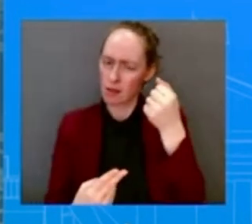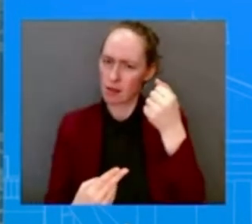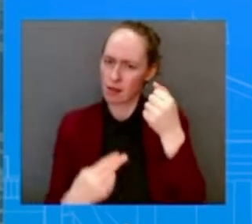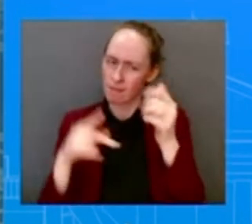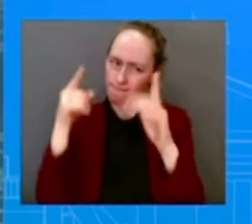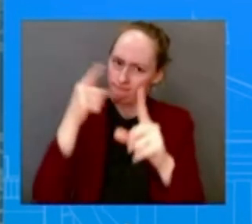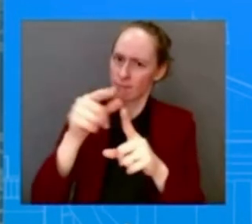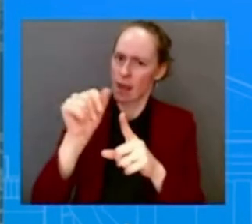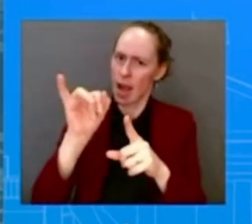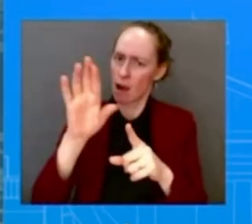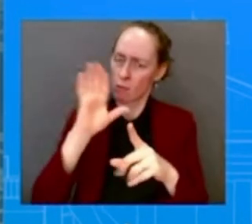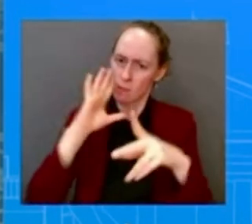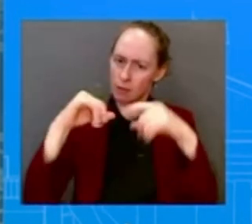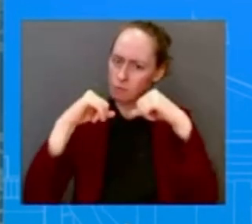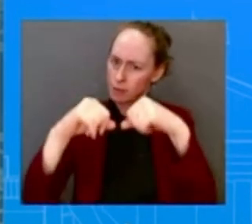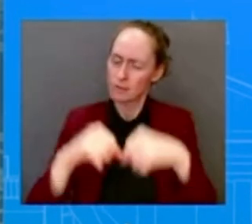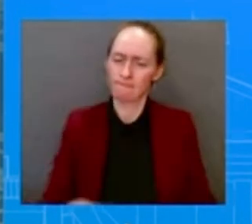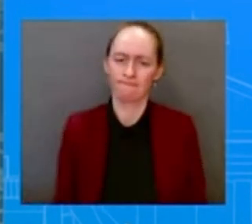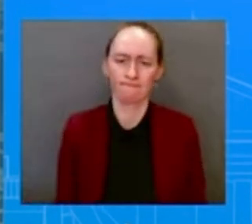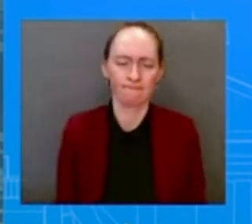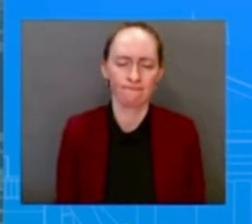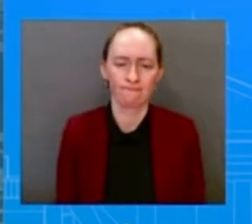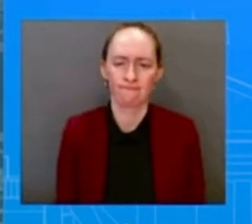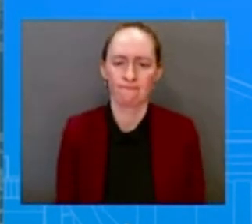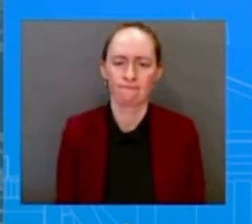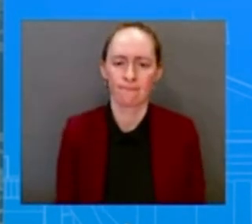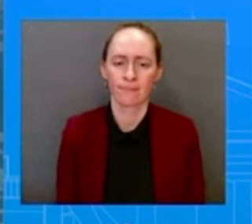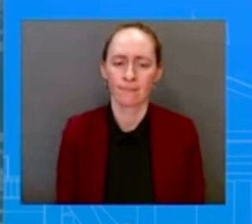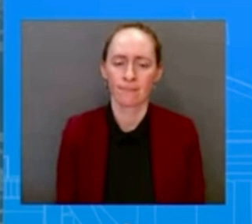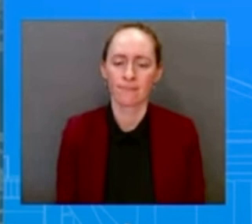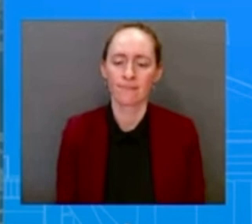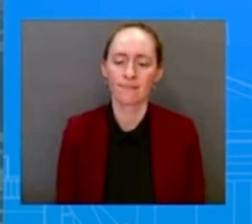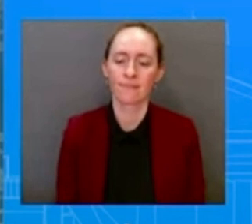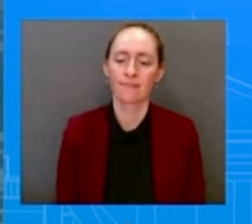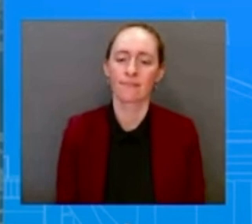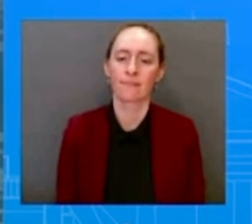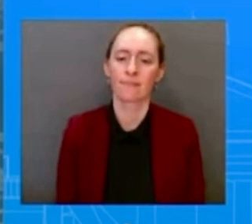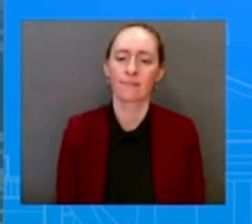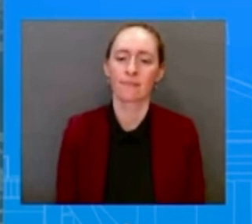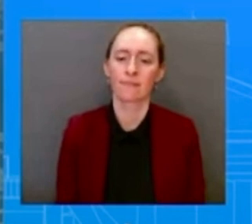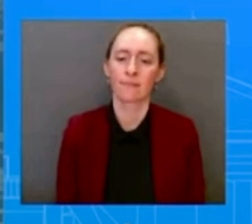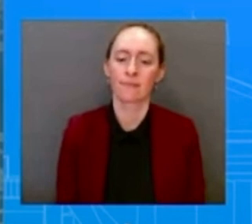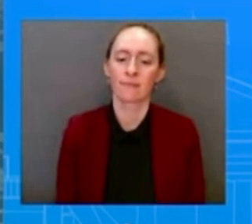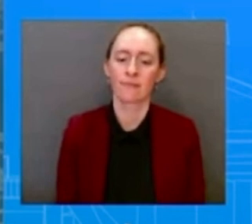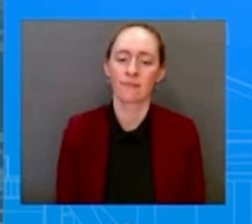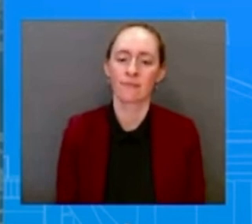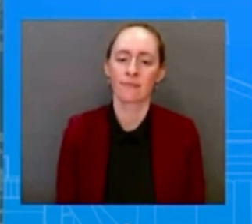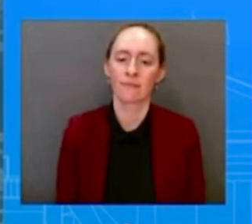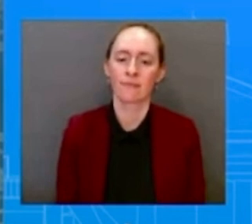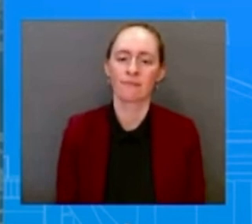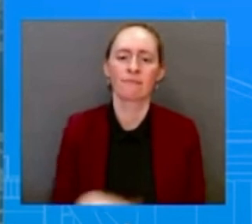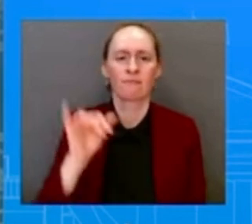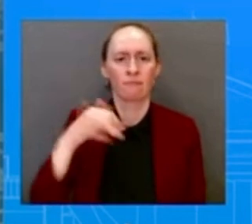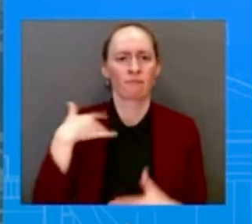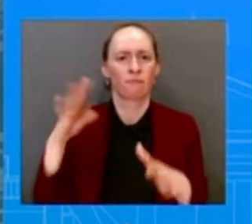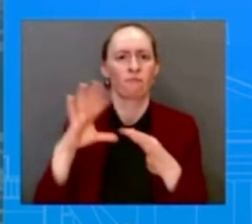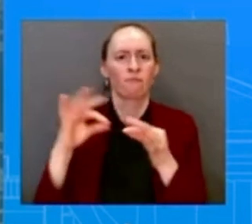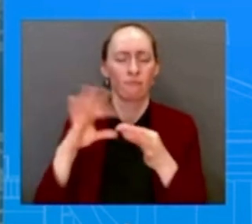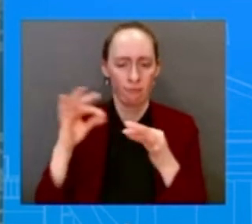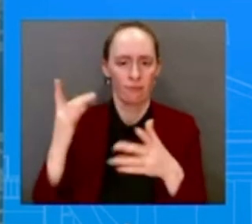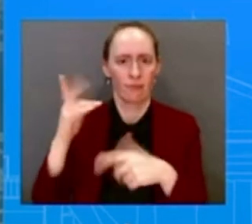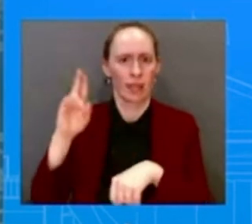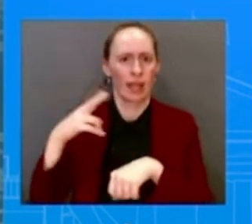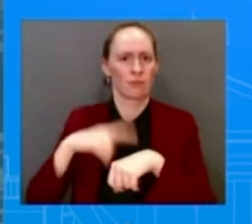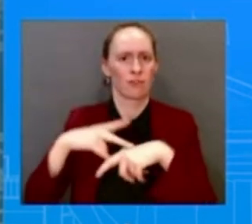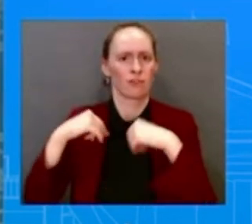earlier, the president takes his obligations to protect our national security interests and the